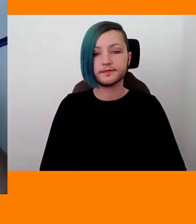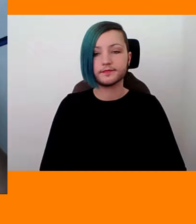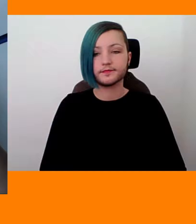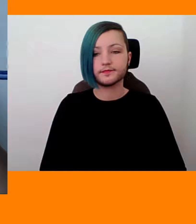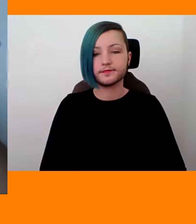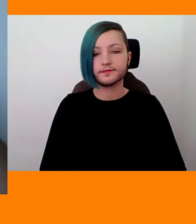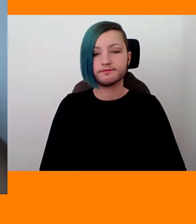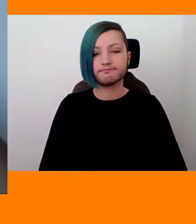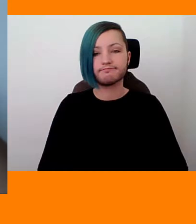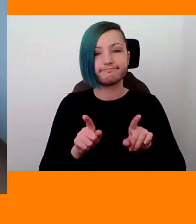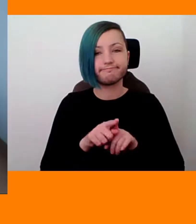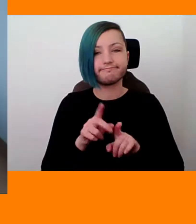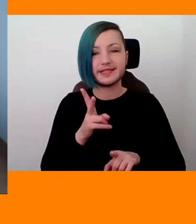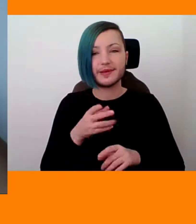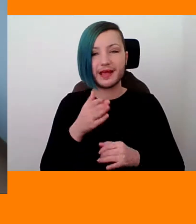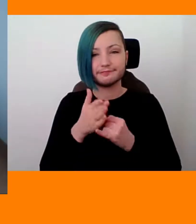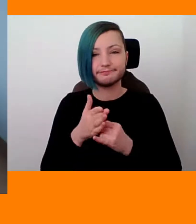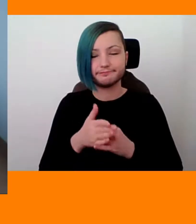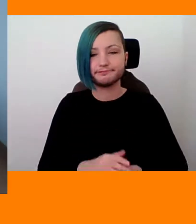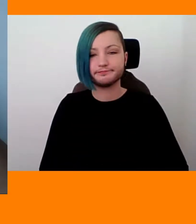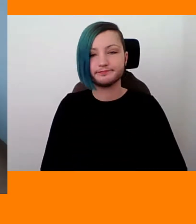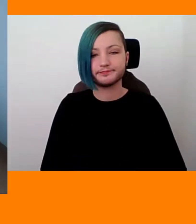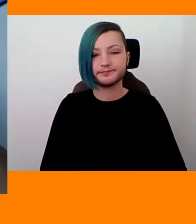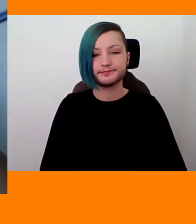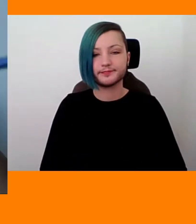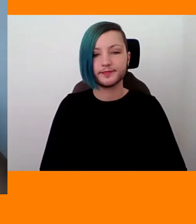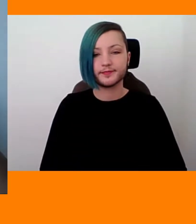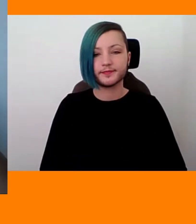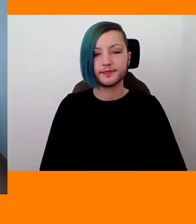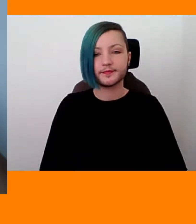And then the same again at the bottom.